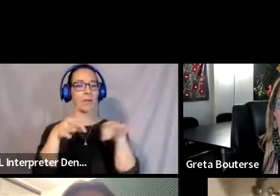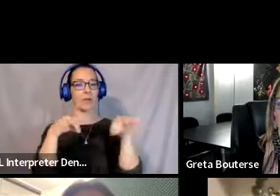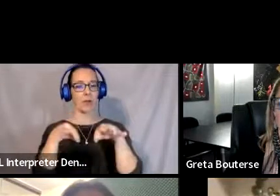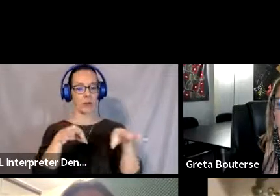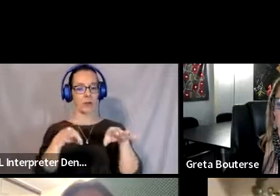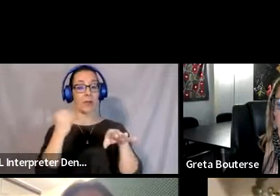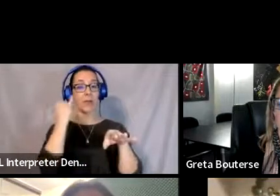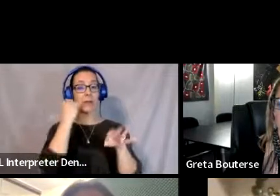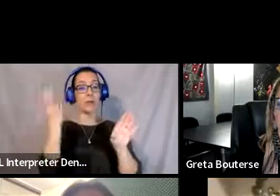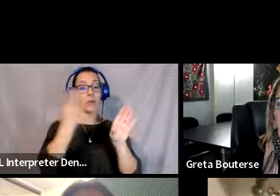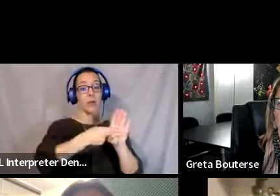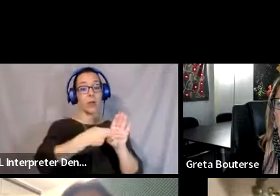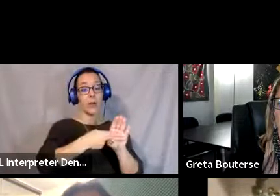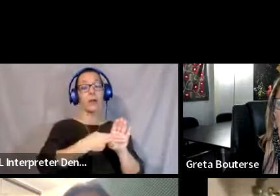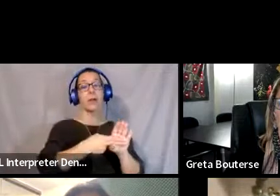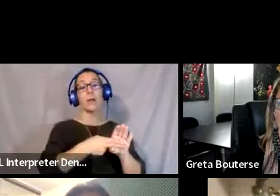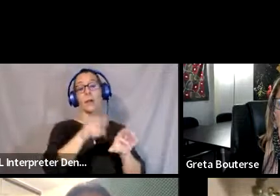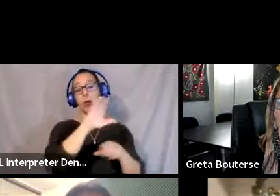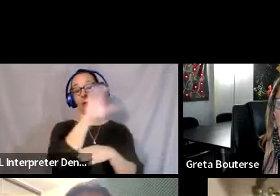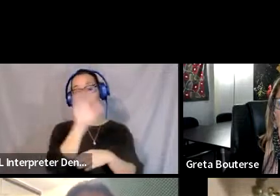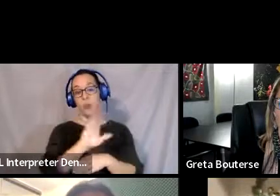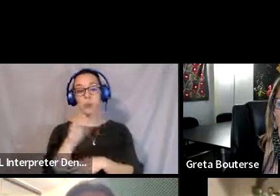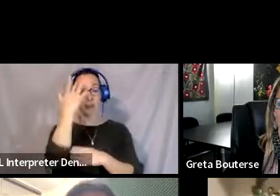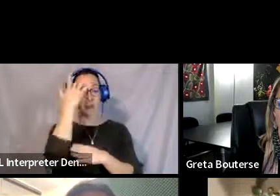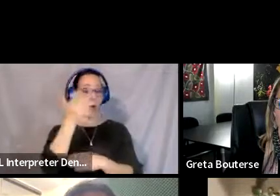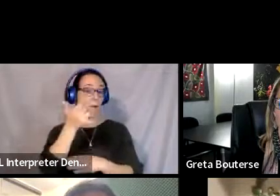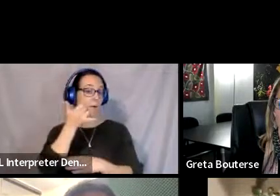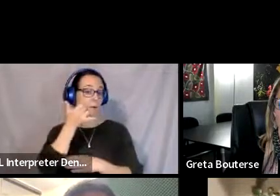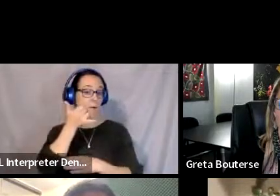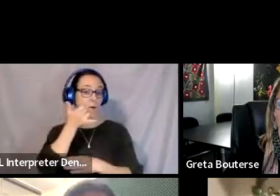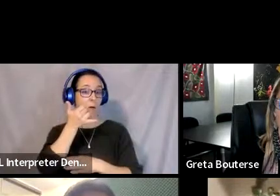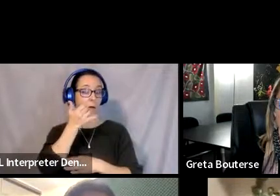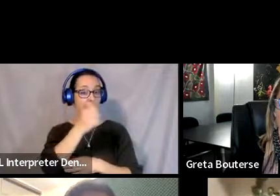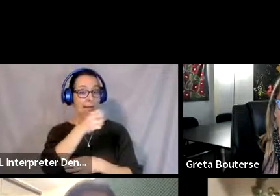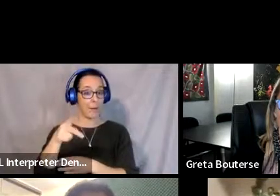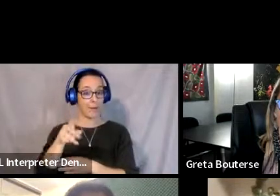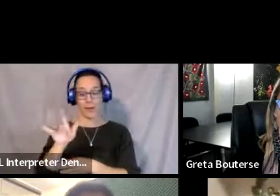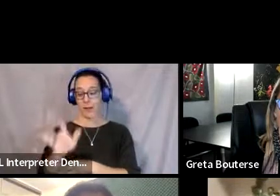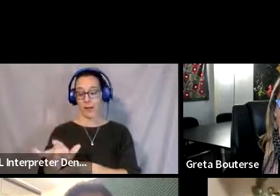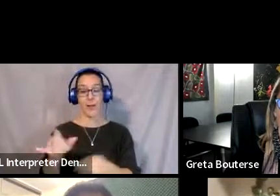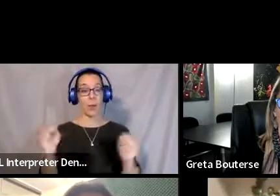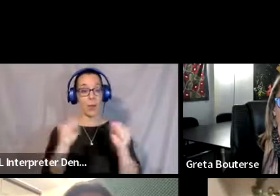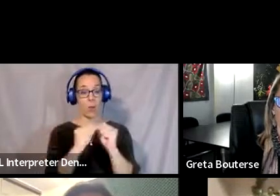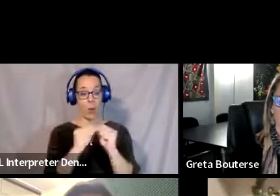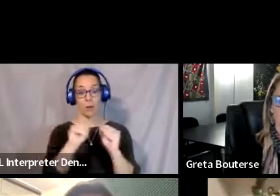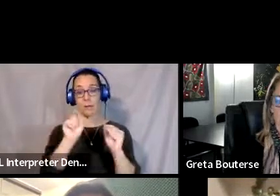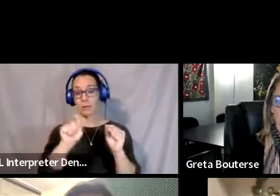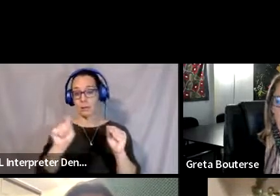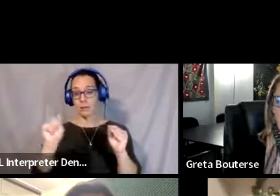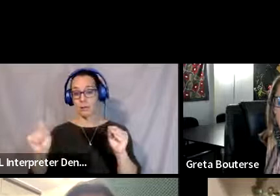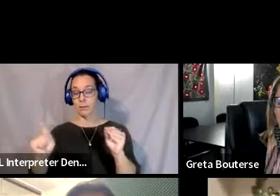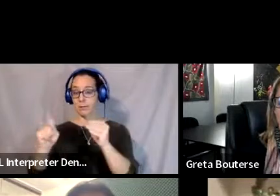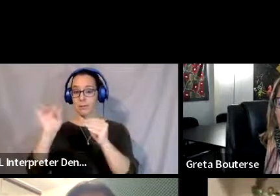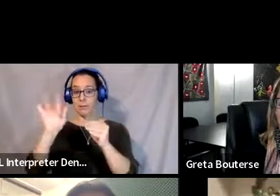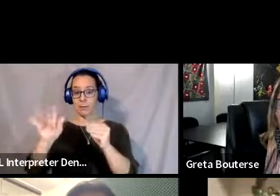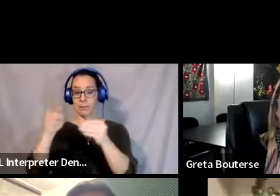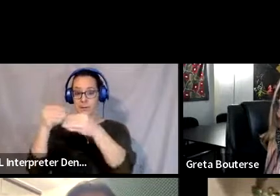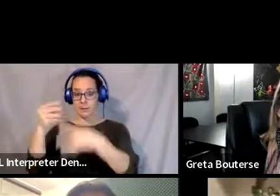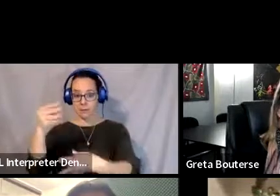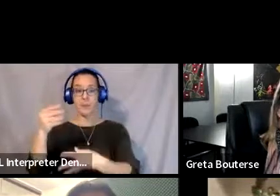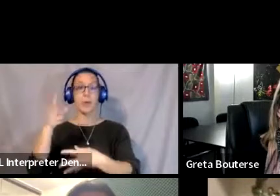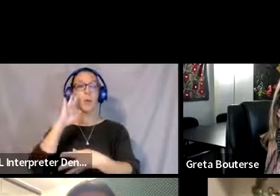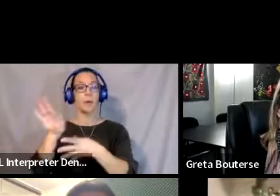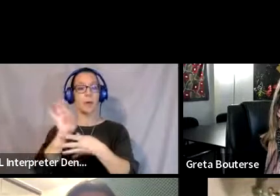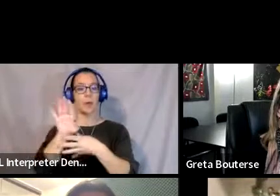via the Zoom smartphone app, select your language by clicking More or the three dots in the bottom right corner of your screen.